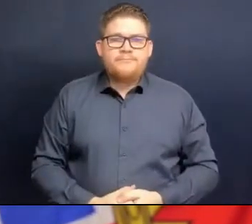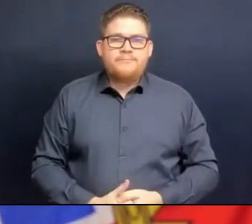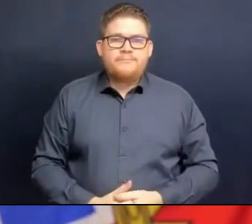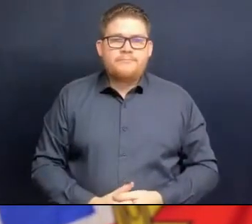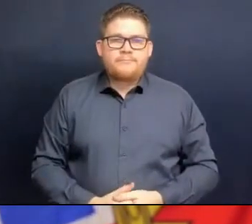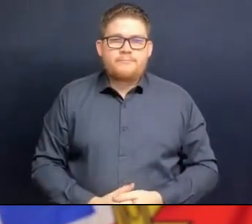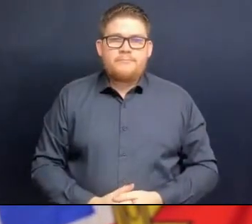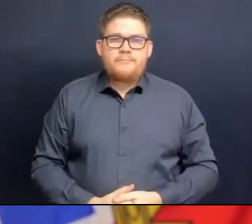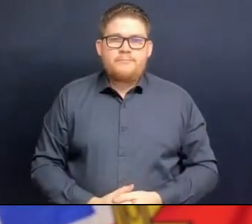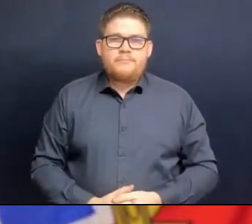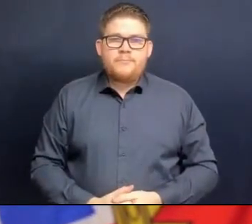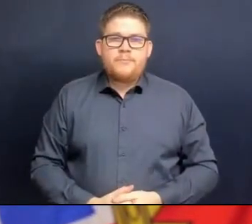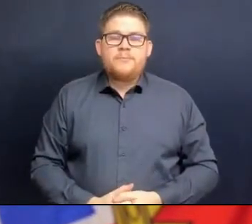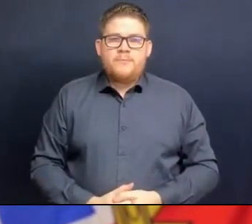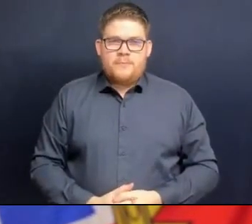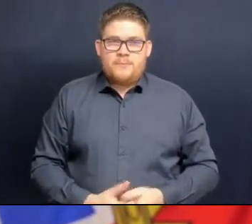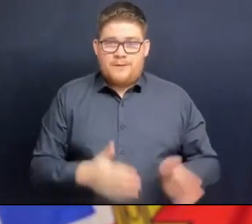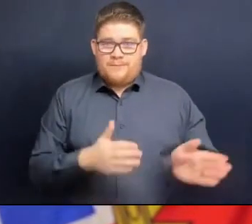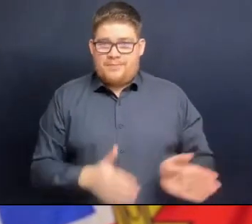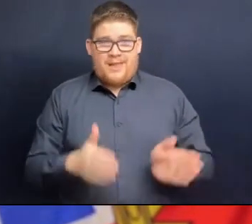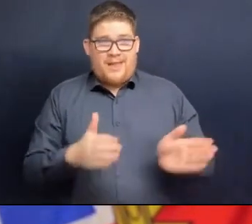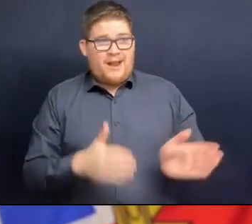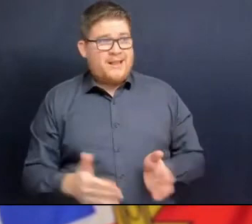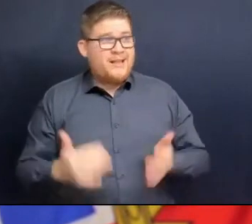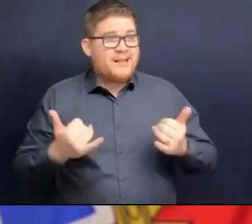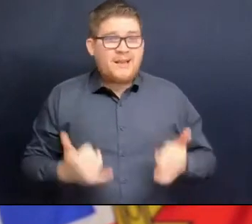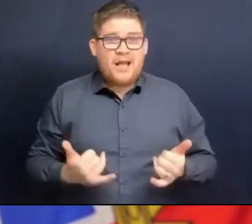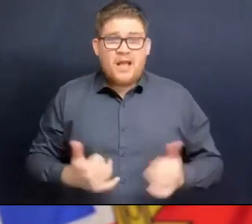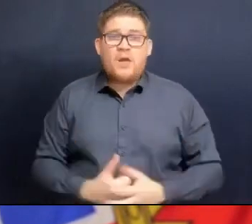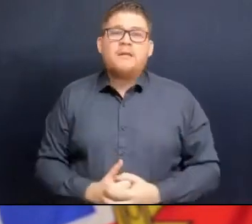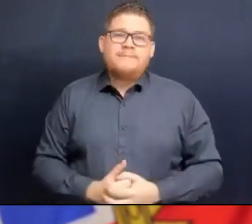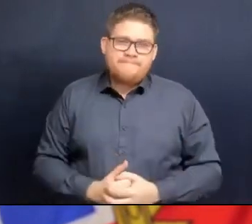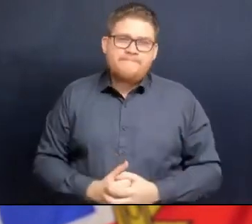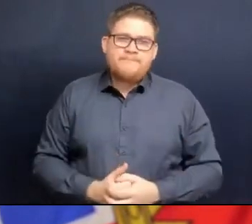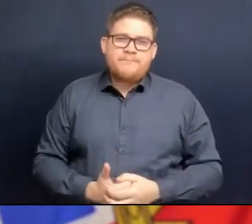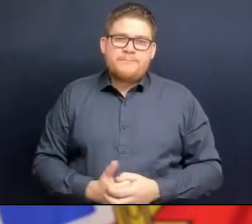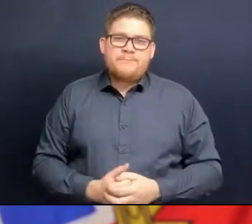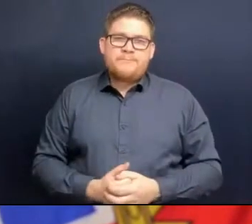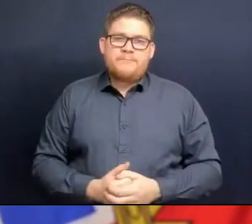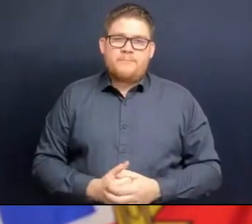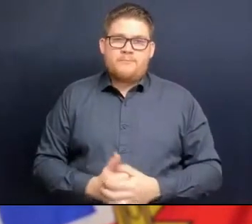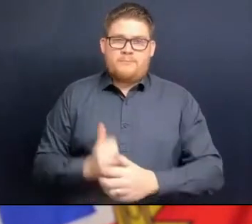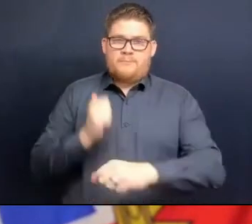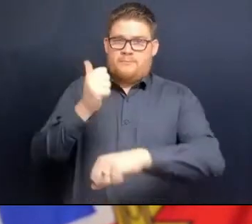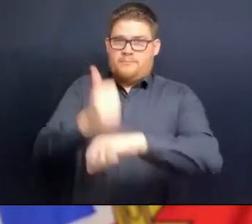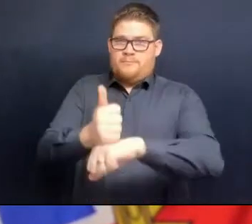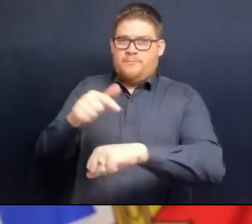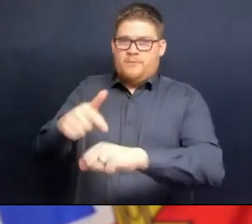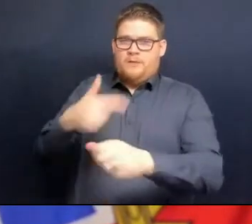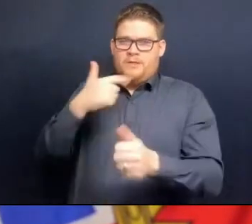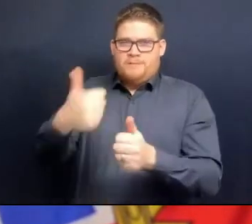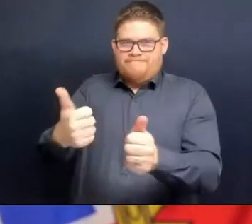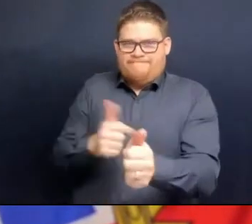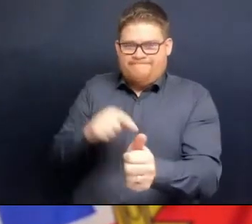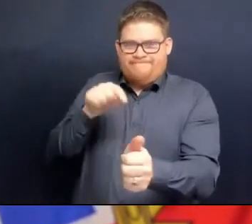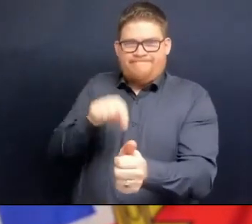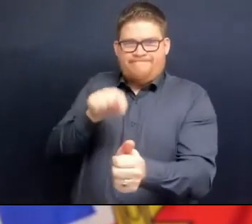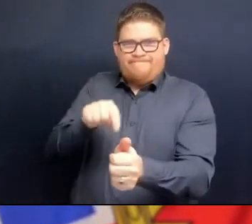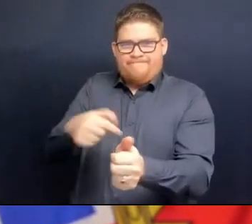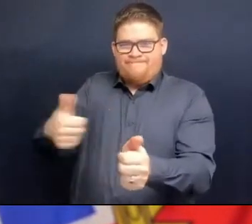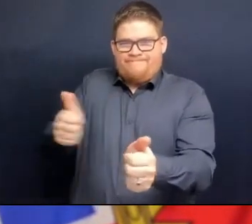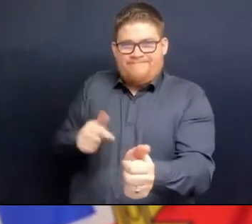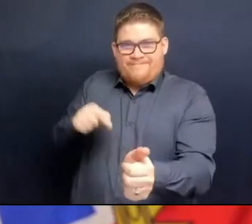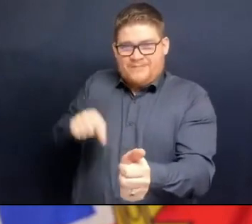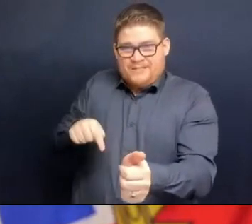We're much of our planning already and what we need to plan for going forward is based on contingencies and